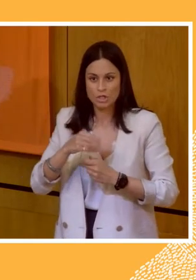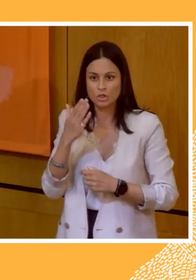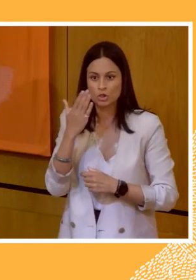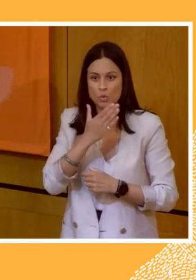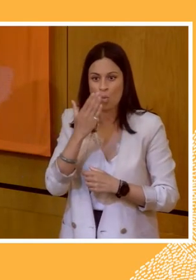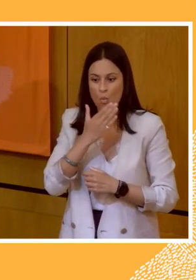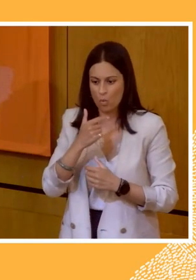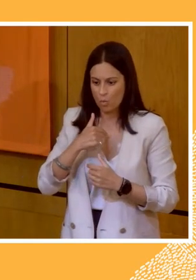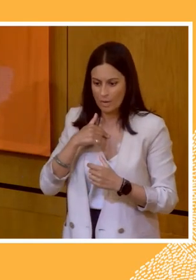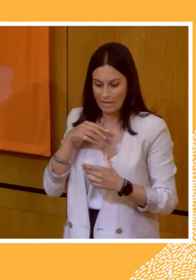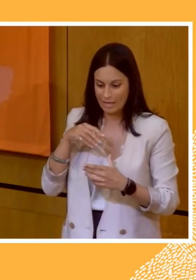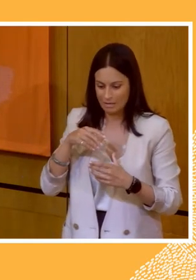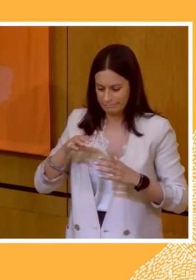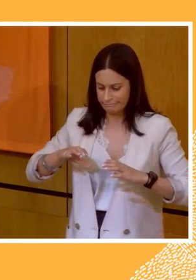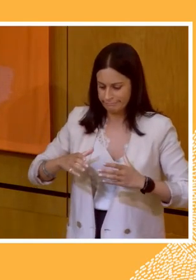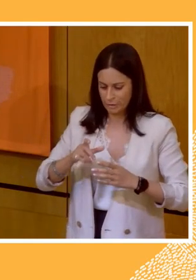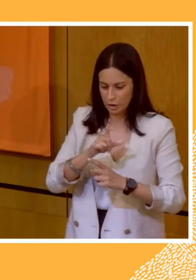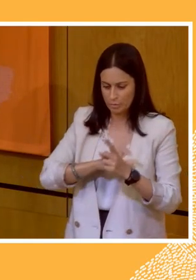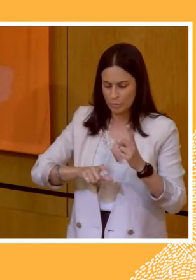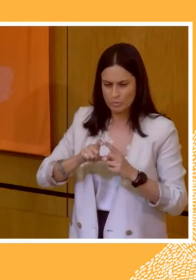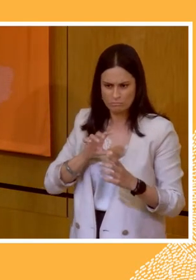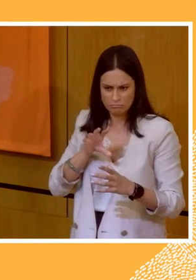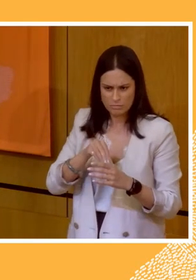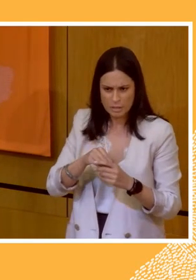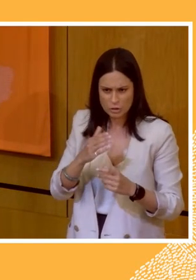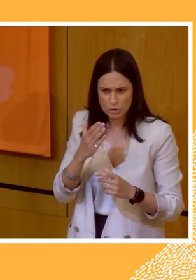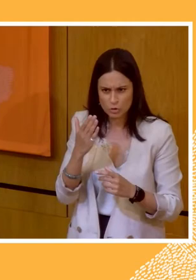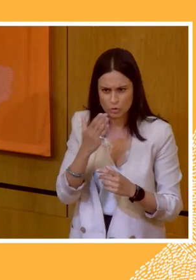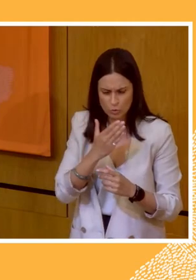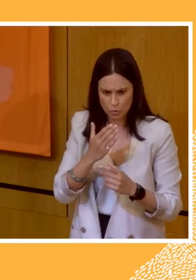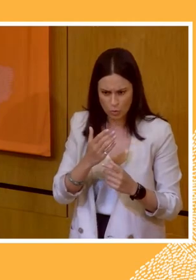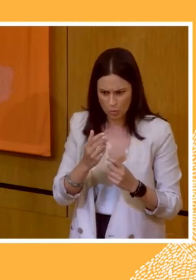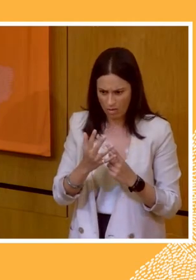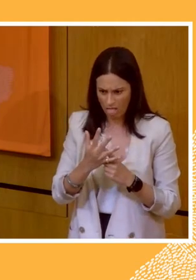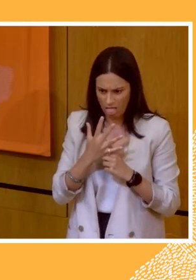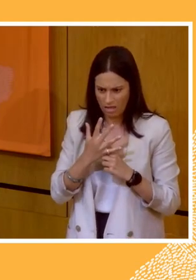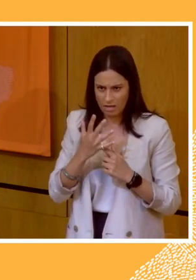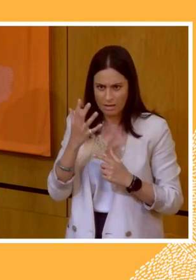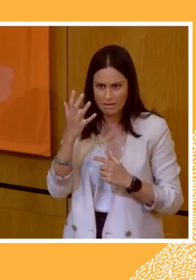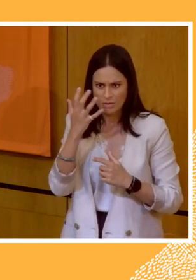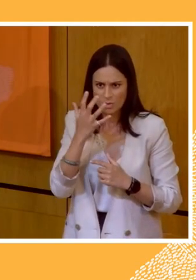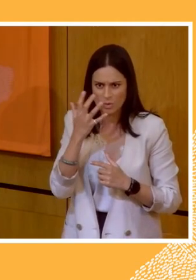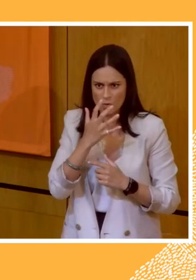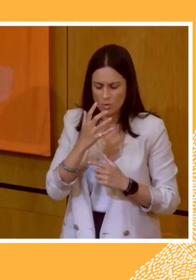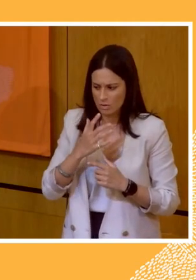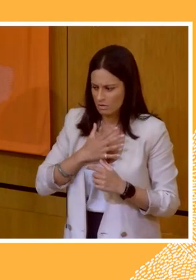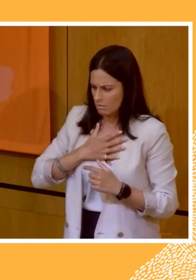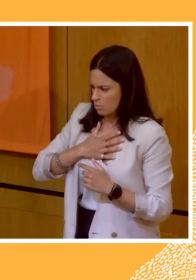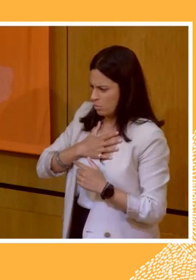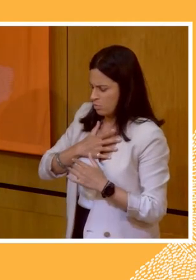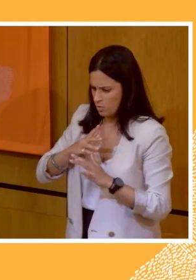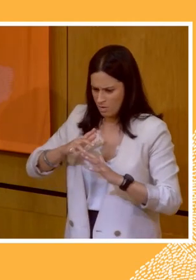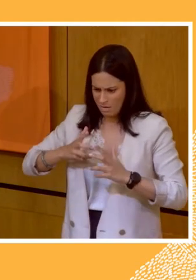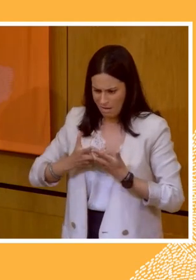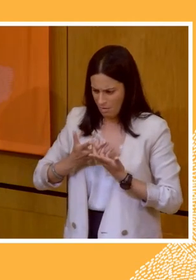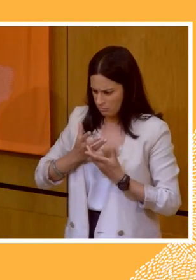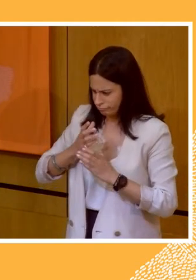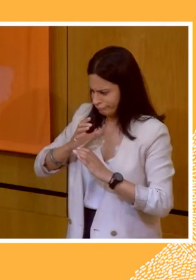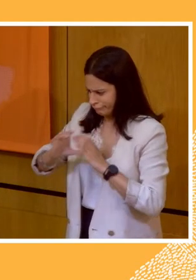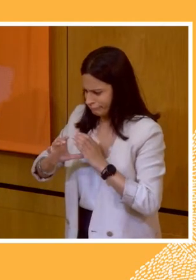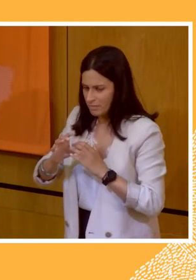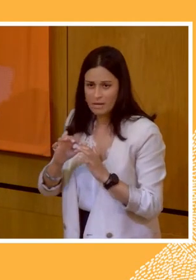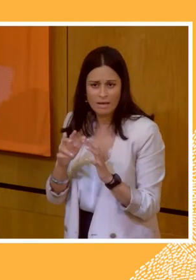we are many Batwa, and we saw how we were being discriminated. And one of the ways we could